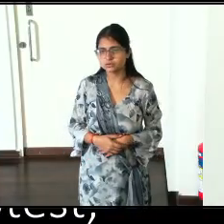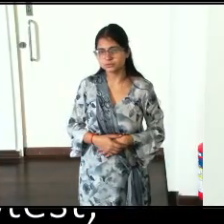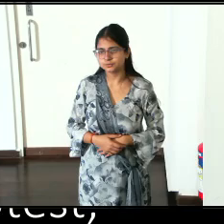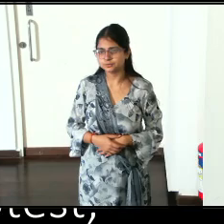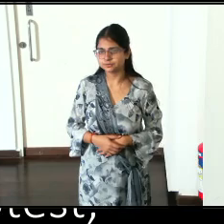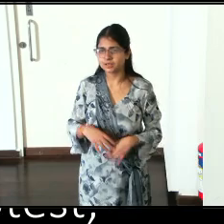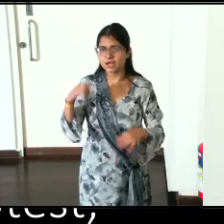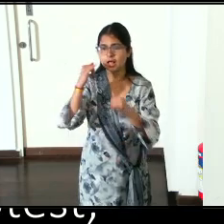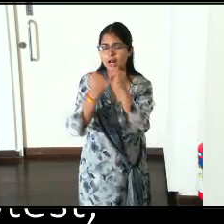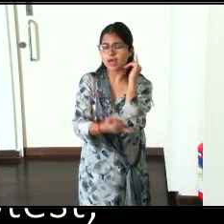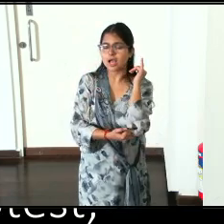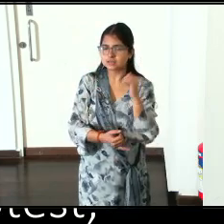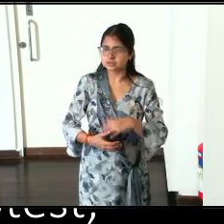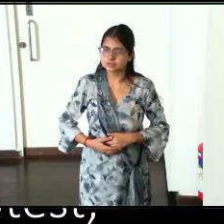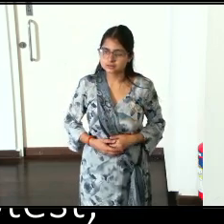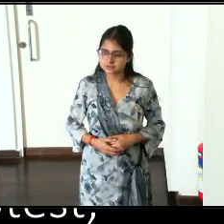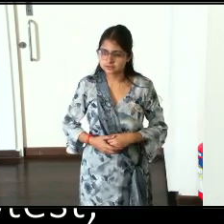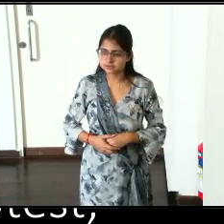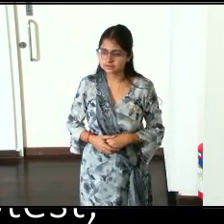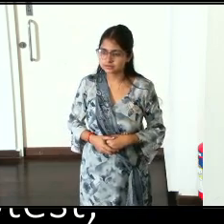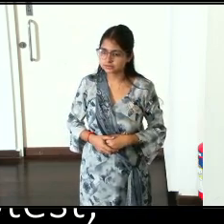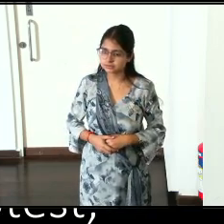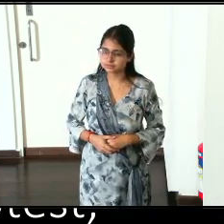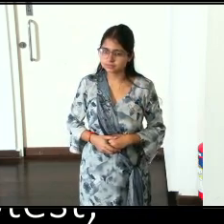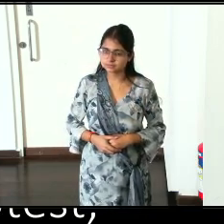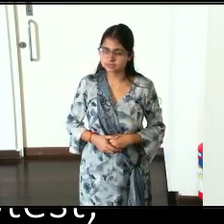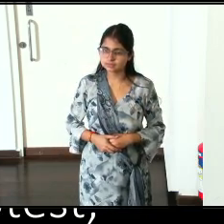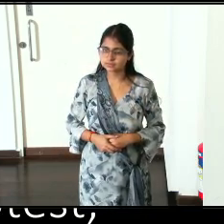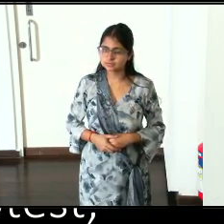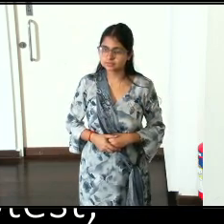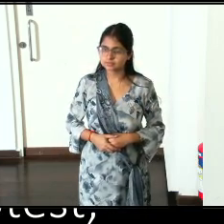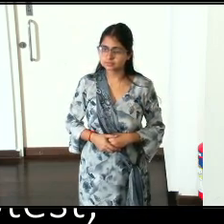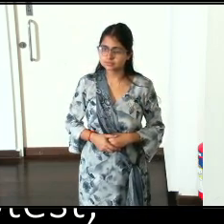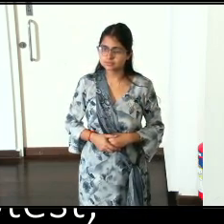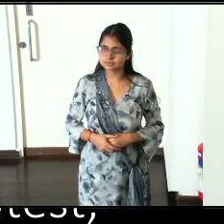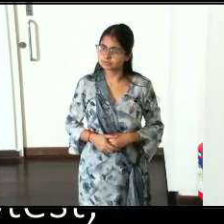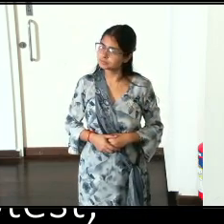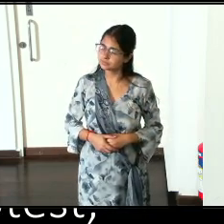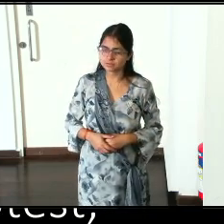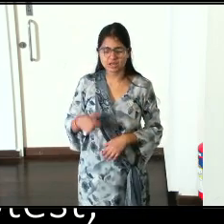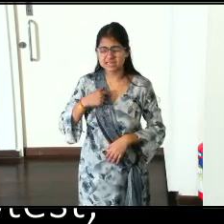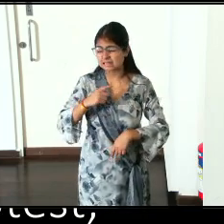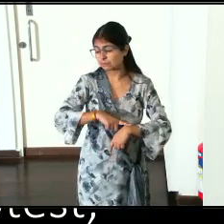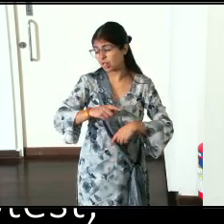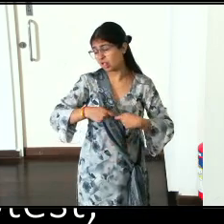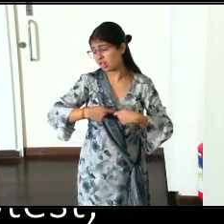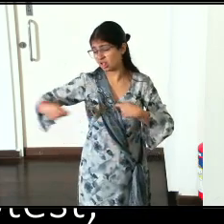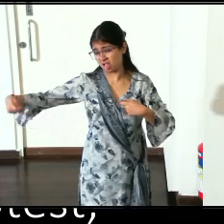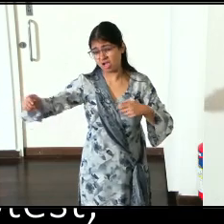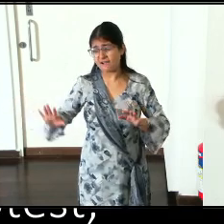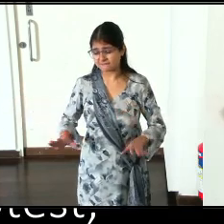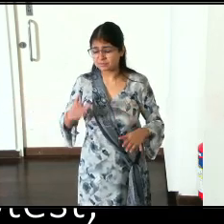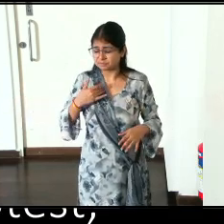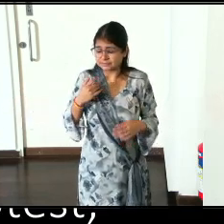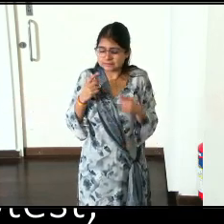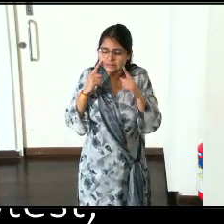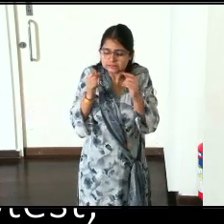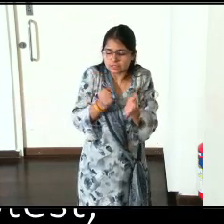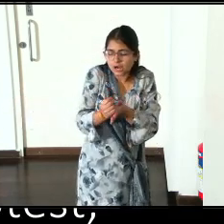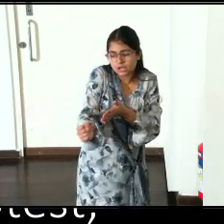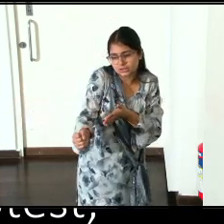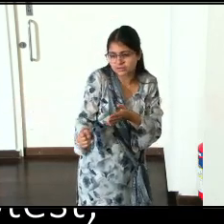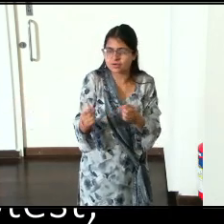The last bit of this talk, which I think I've already taken too much time, but let me try and go through a